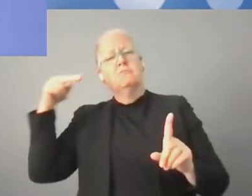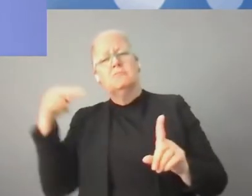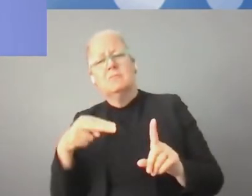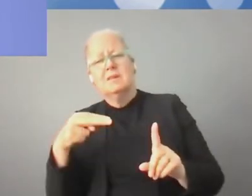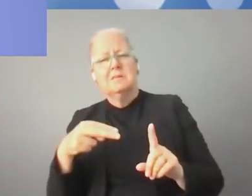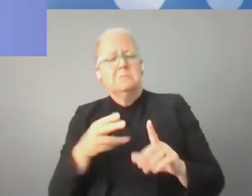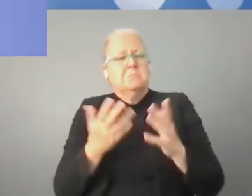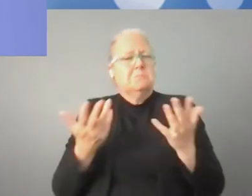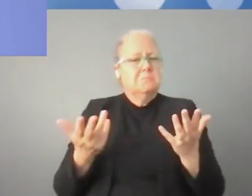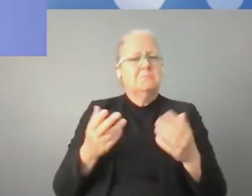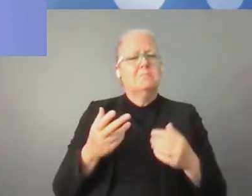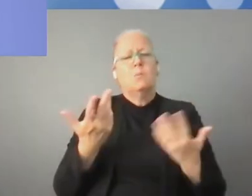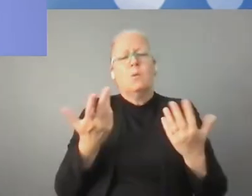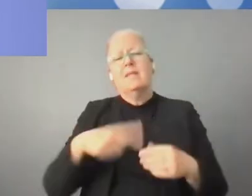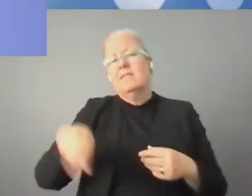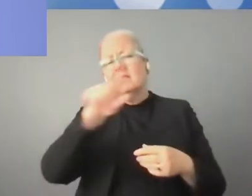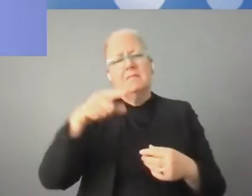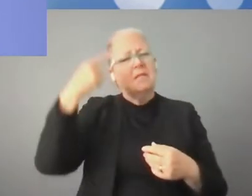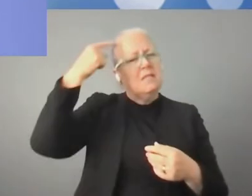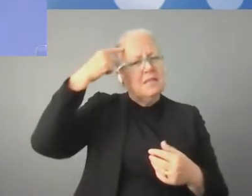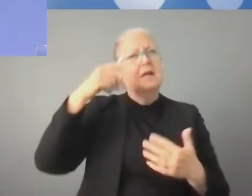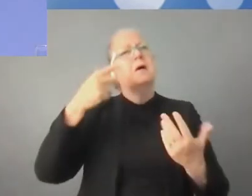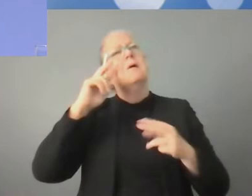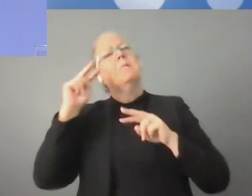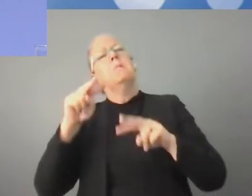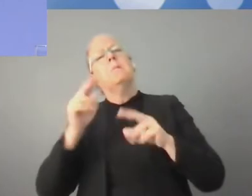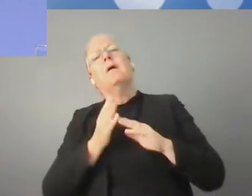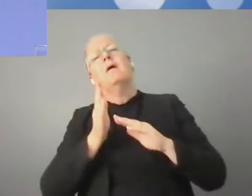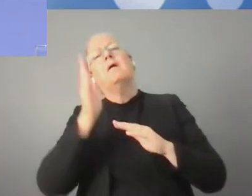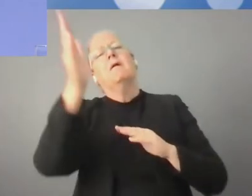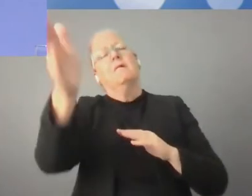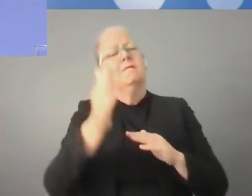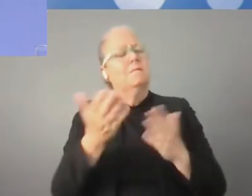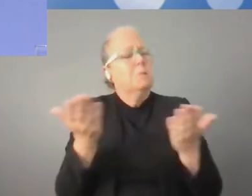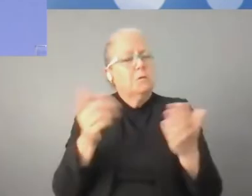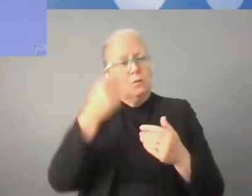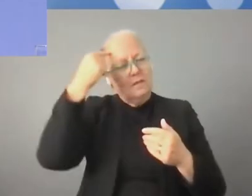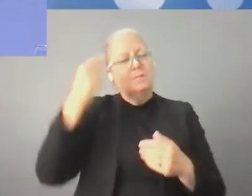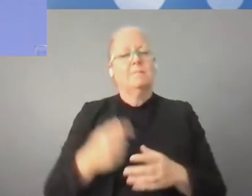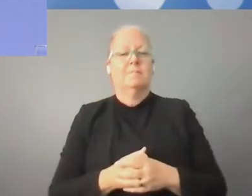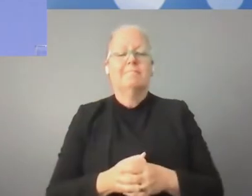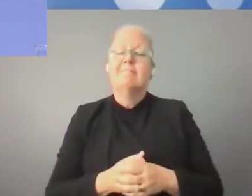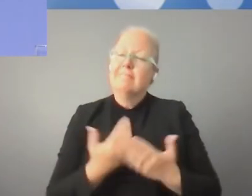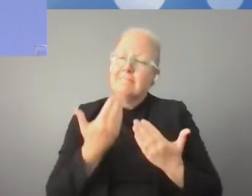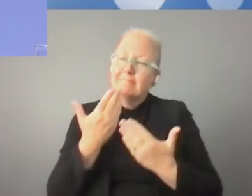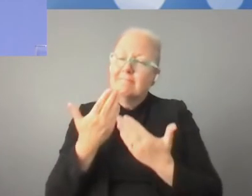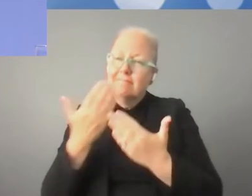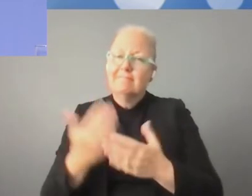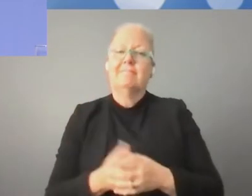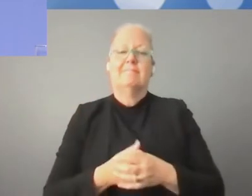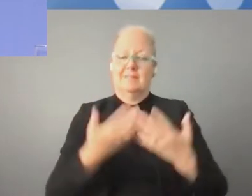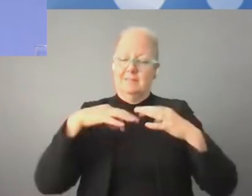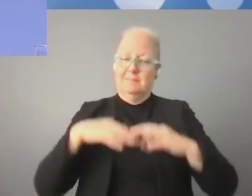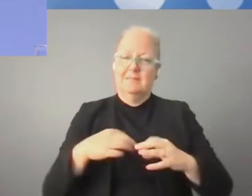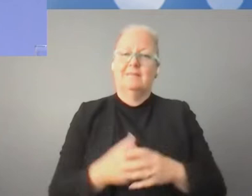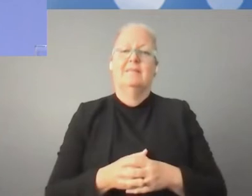thinking about that and where they are going thank you mister i suggest you to take your devices because i will speak